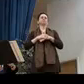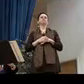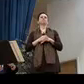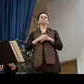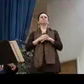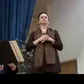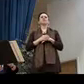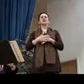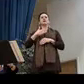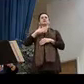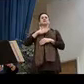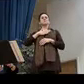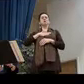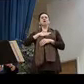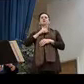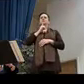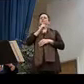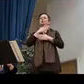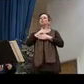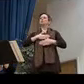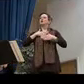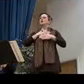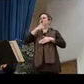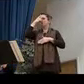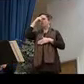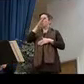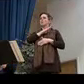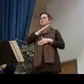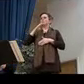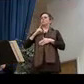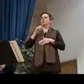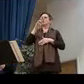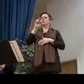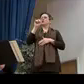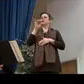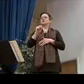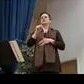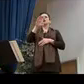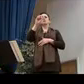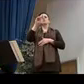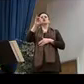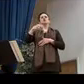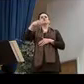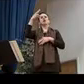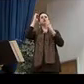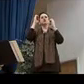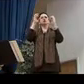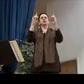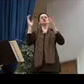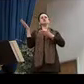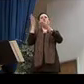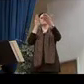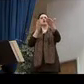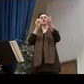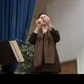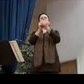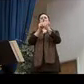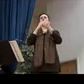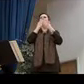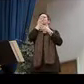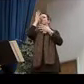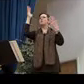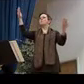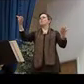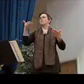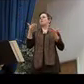behalf of the Board of Regents, the Commissioner of Higher Education, to provide you with a warm welcome and heartfelt congratulations for